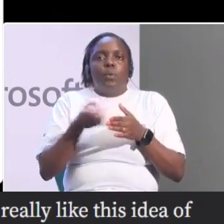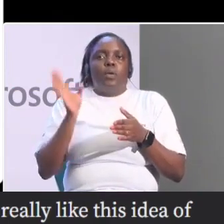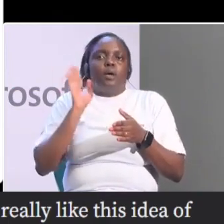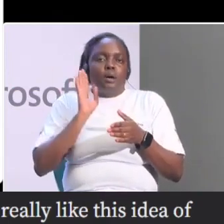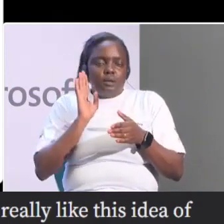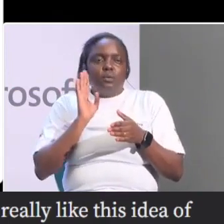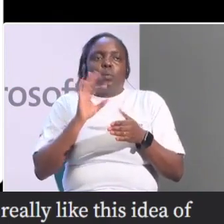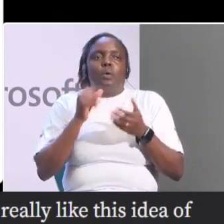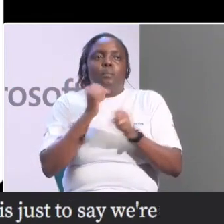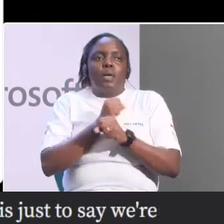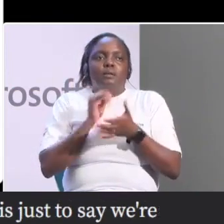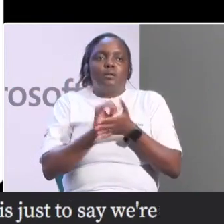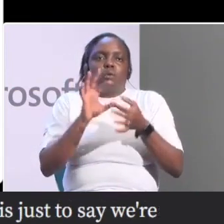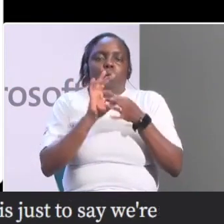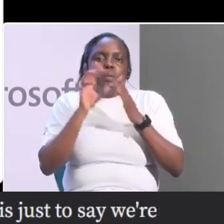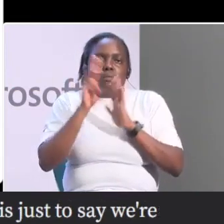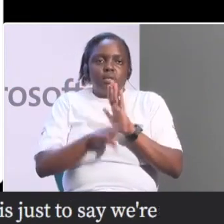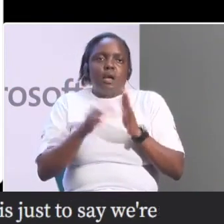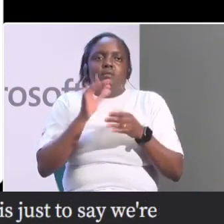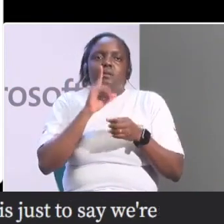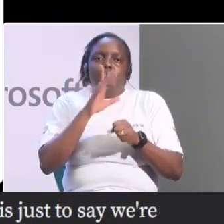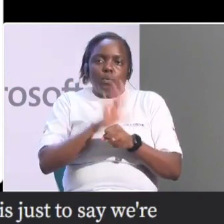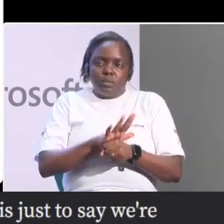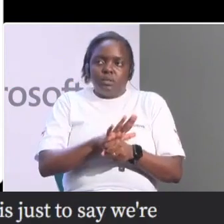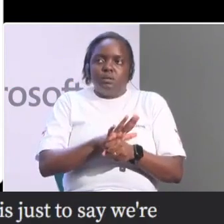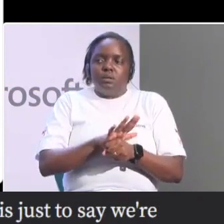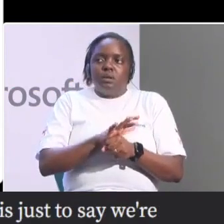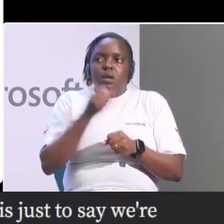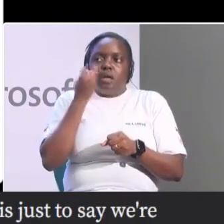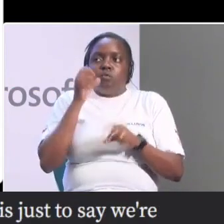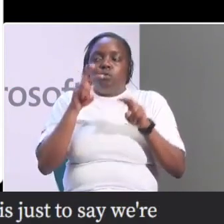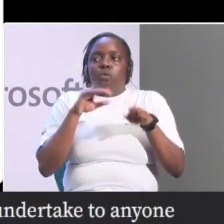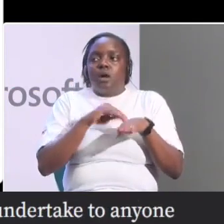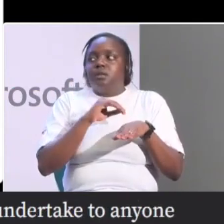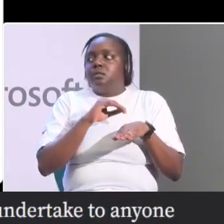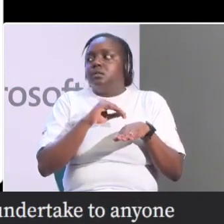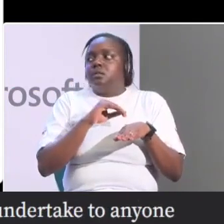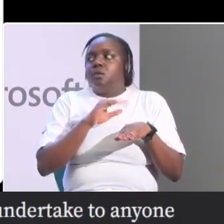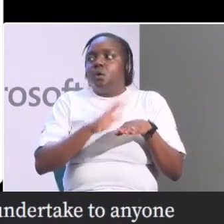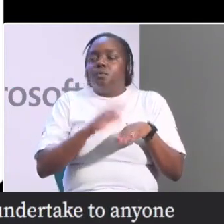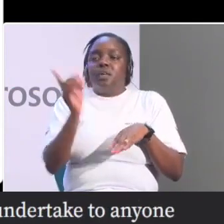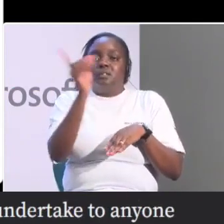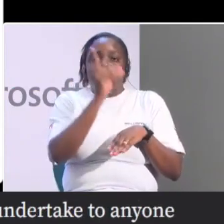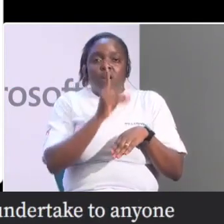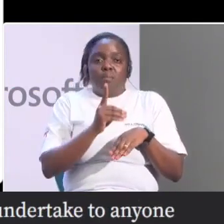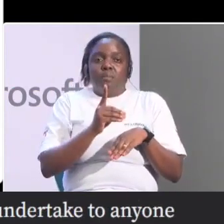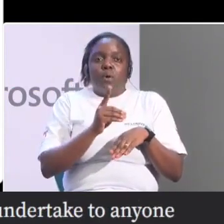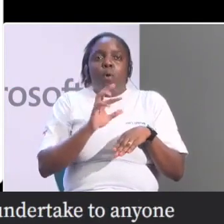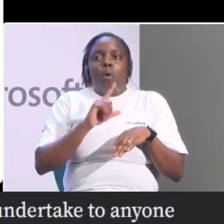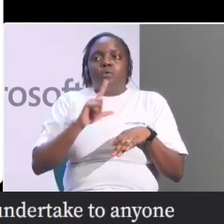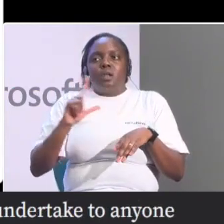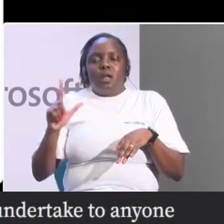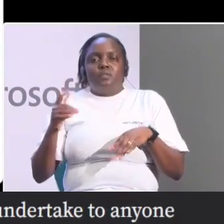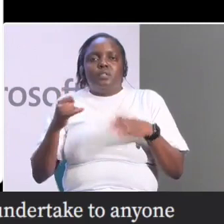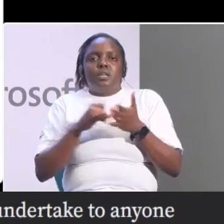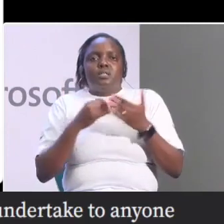that sort of commitment, even that promise. So if you look at just on this diagram, just literally on the left, it